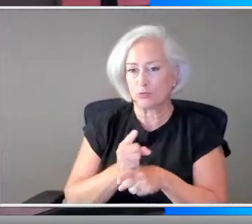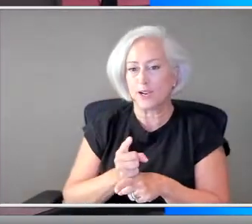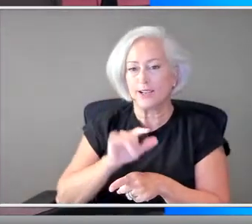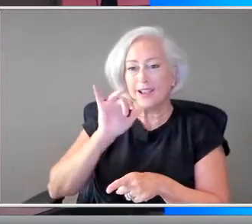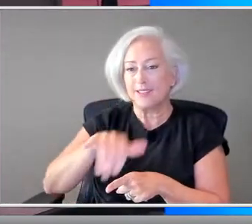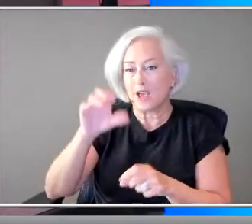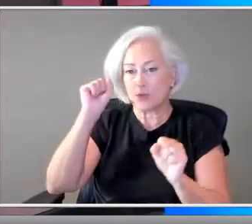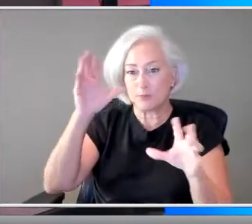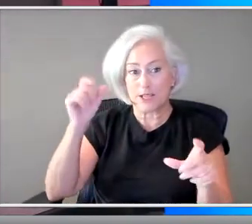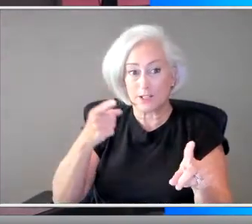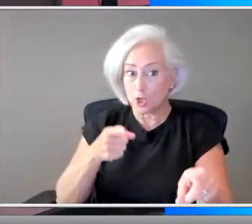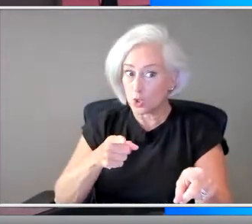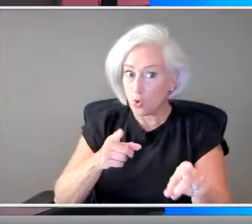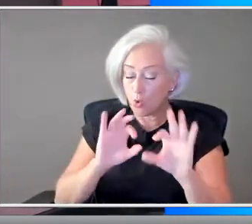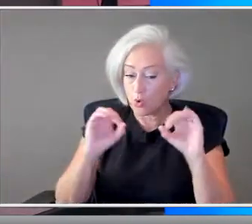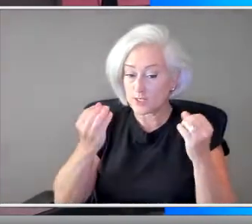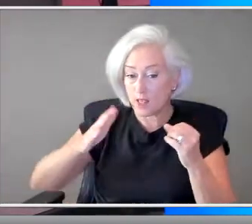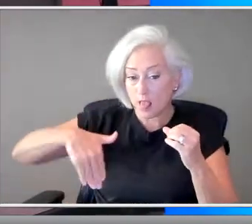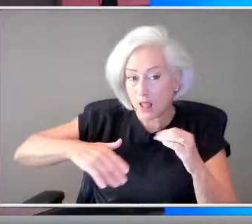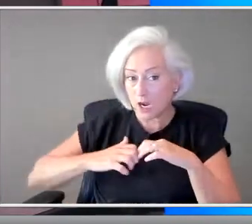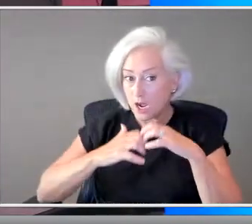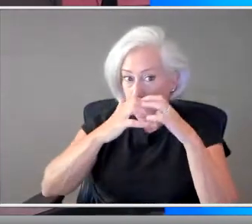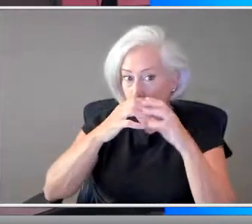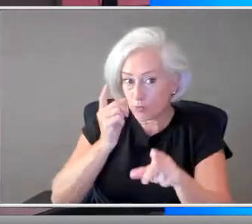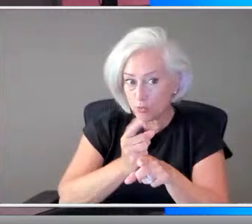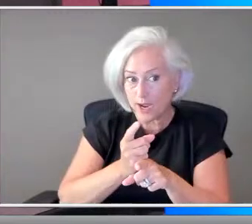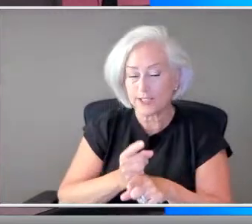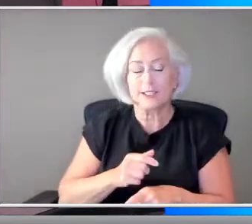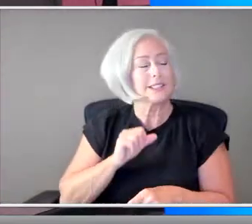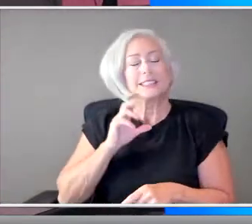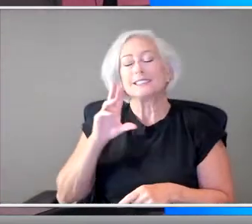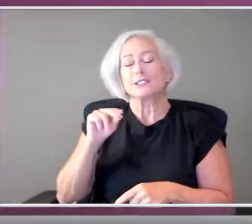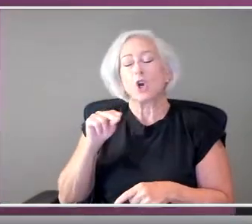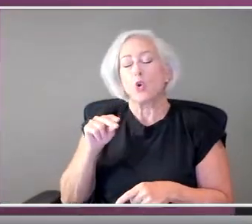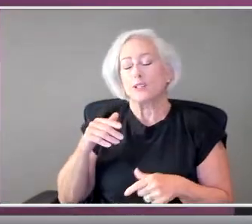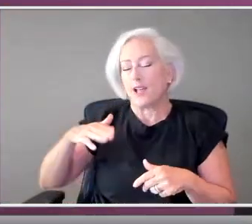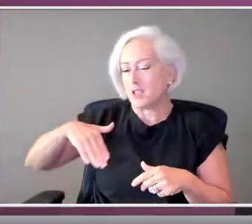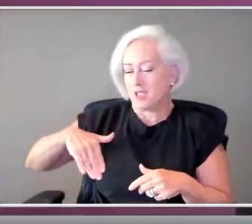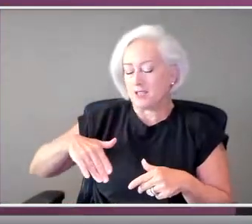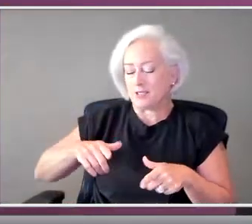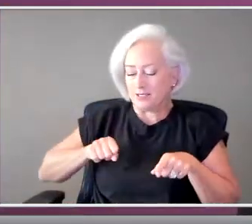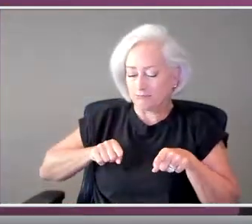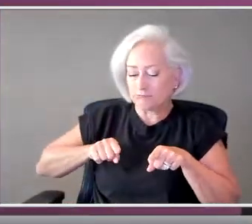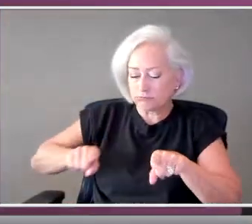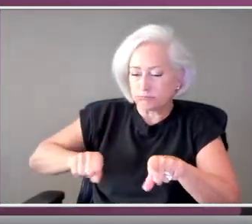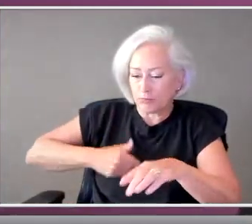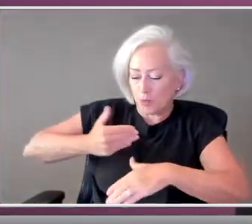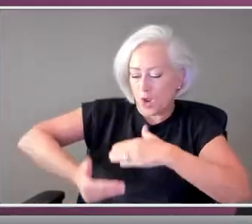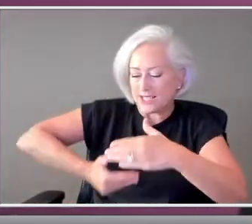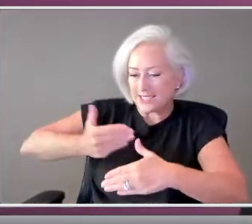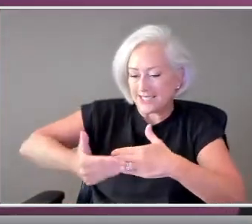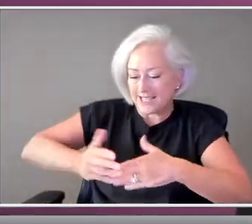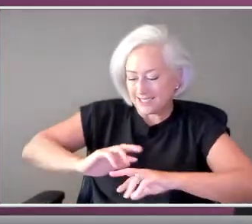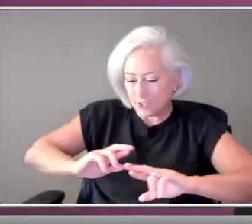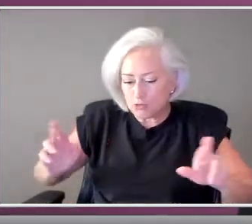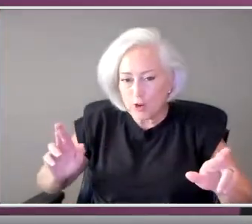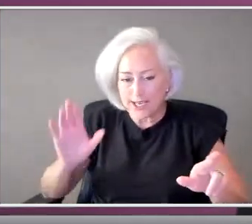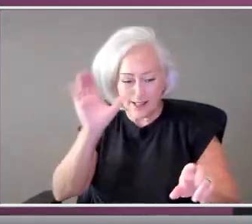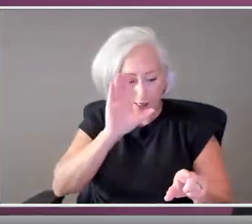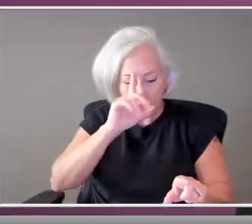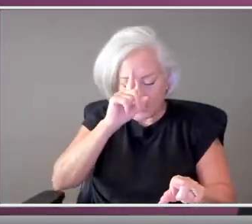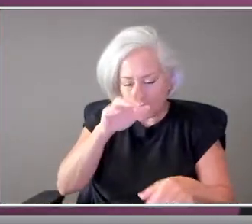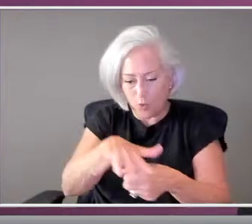running yet. Not yet. We're in the process, of getting everything in place and going and finding a location for